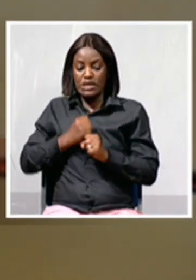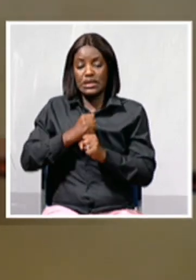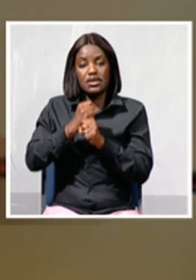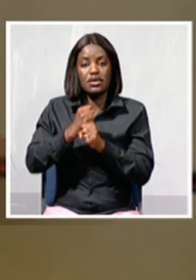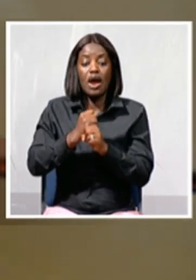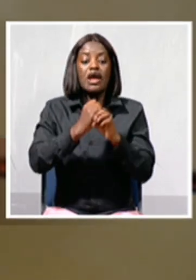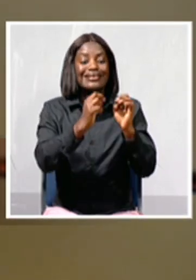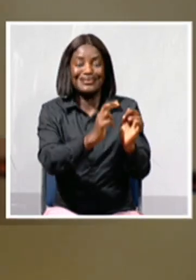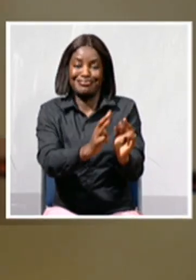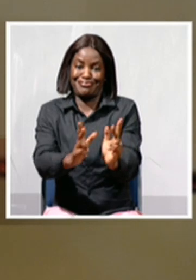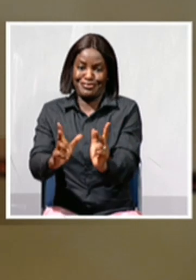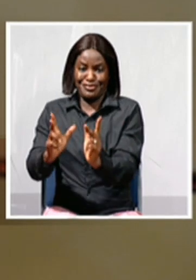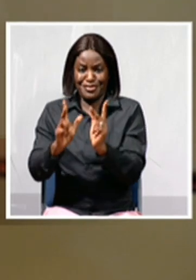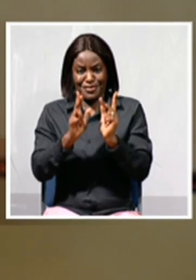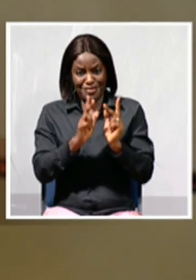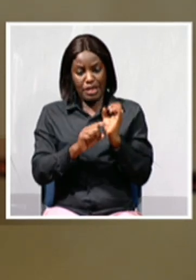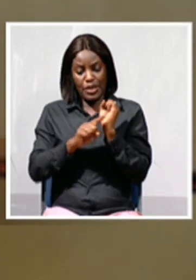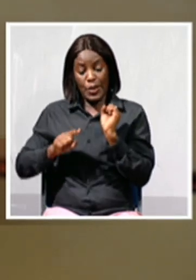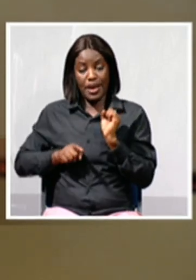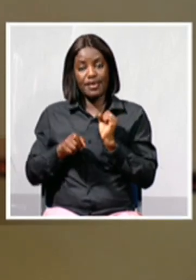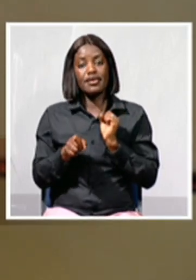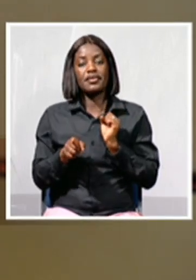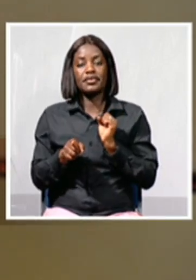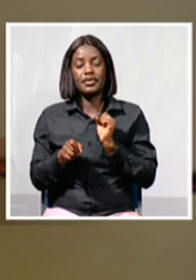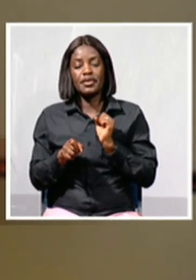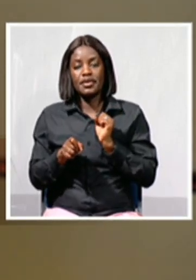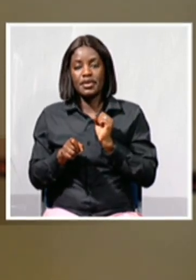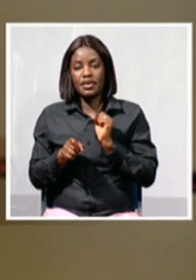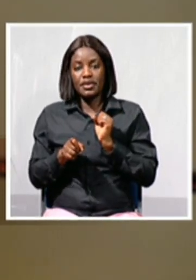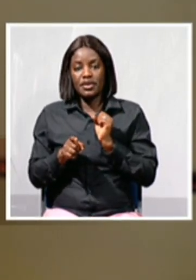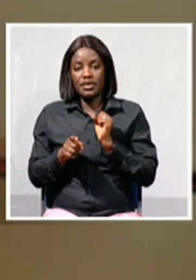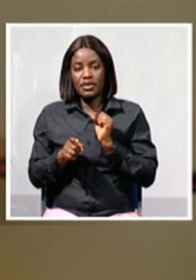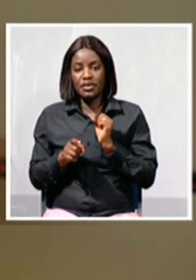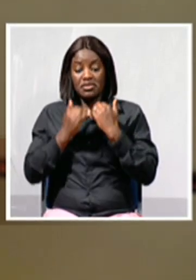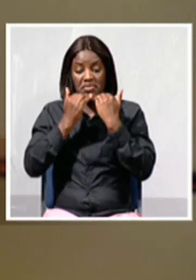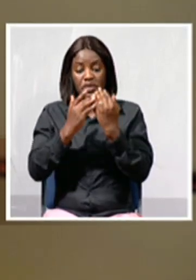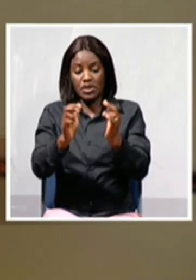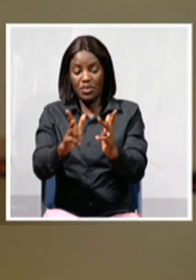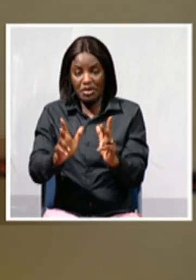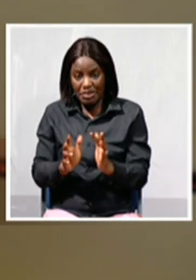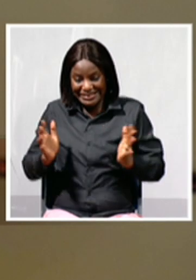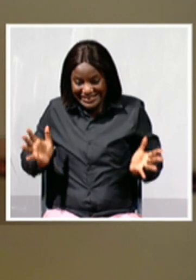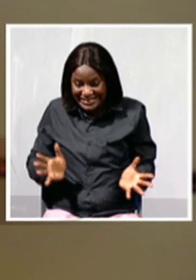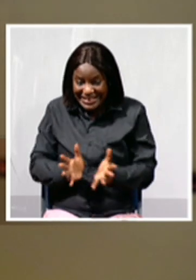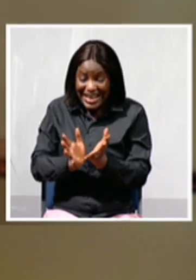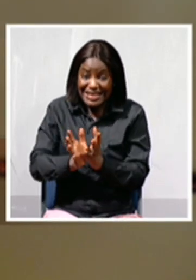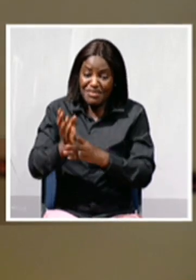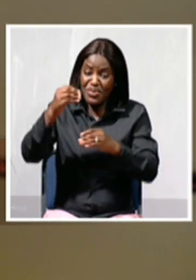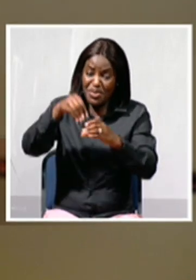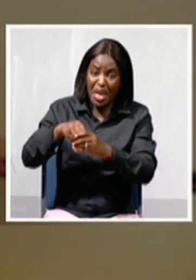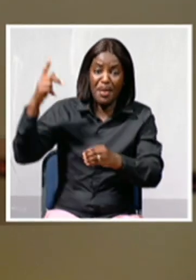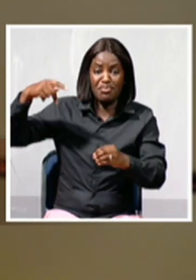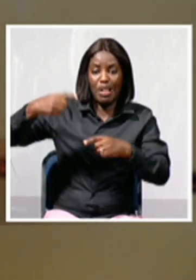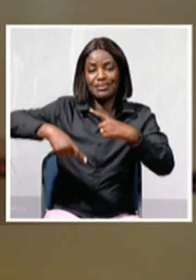citizens to actively participate in the political process. But basically what I'm